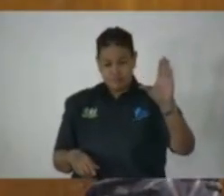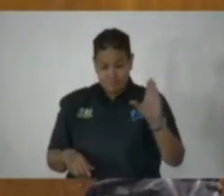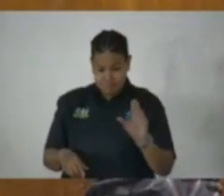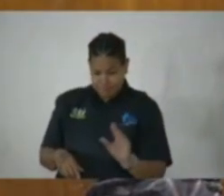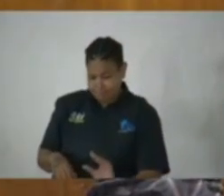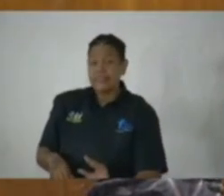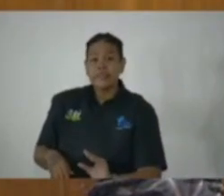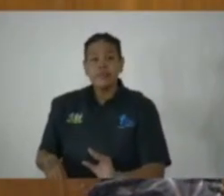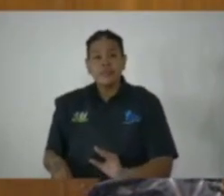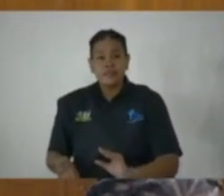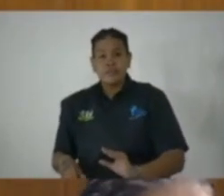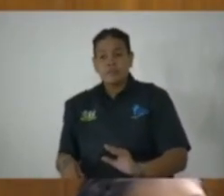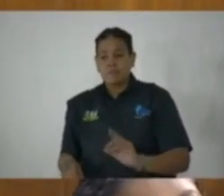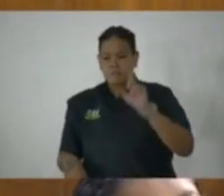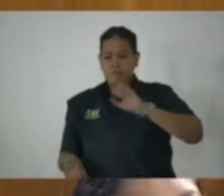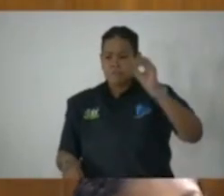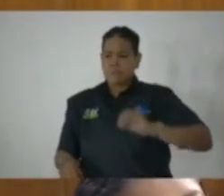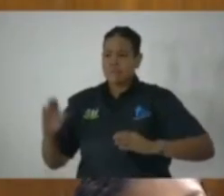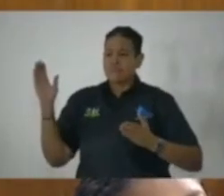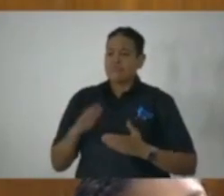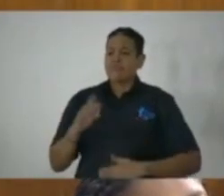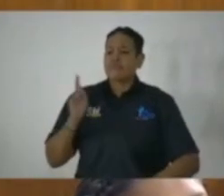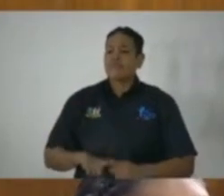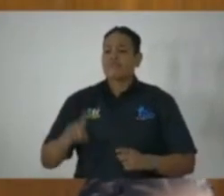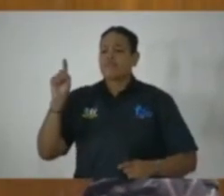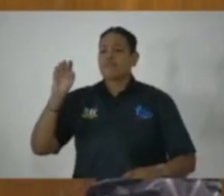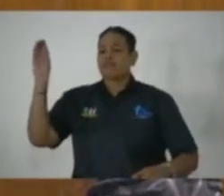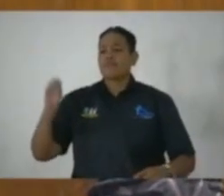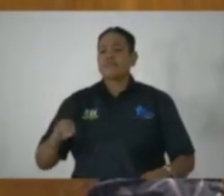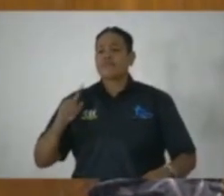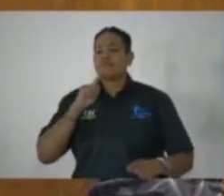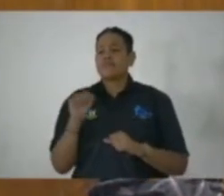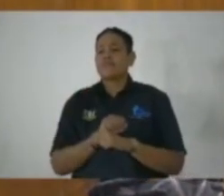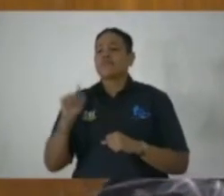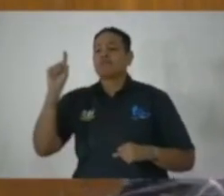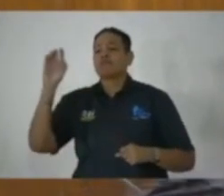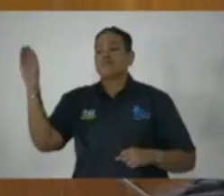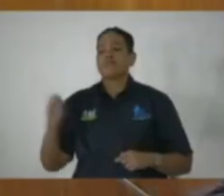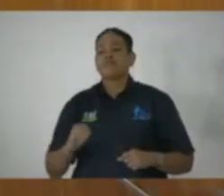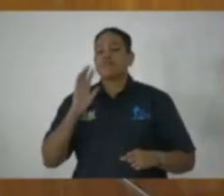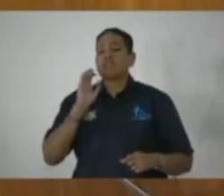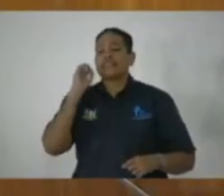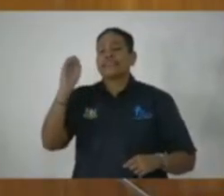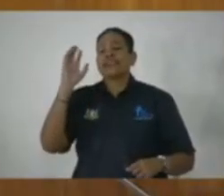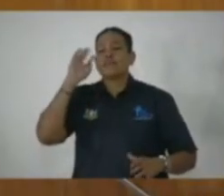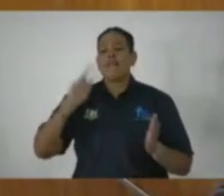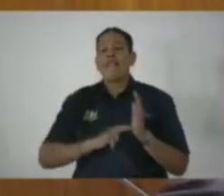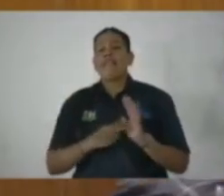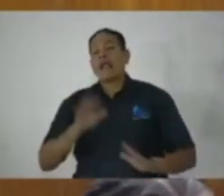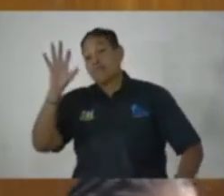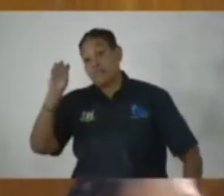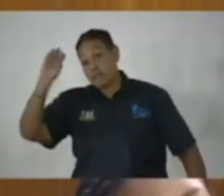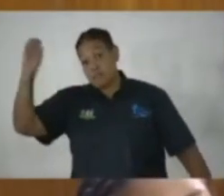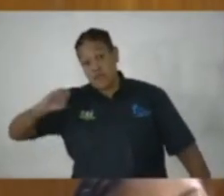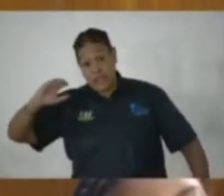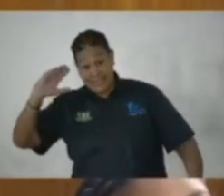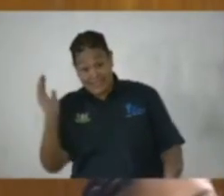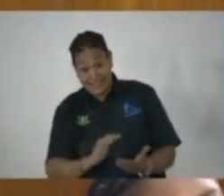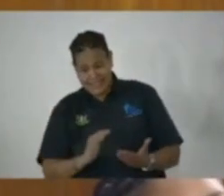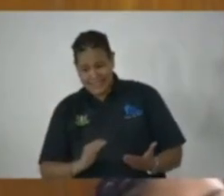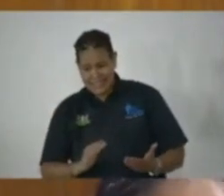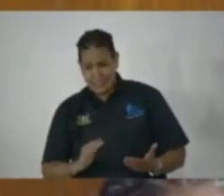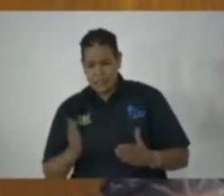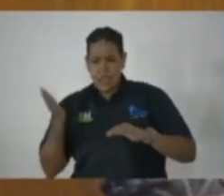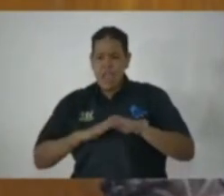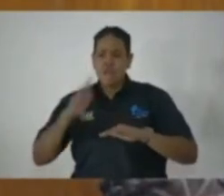reduction. I think if you can get 100% reduction, that would be incorrect. 100% reduction would be 0. So therefore, it is a 50% reduction.